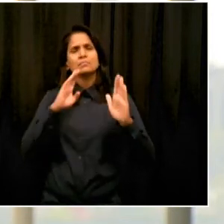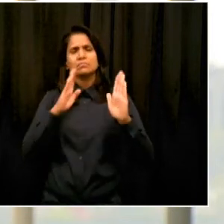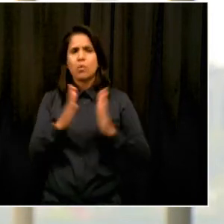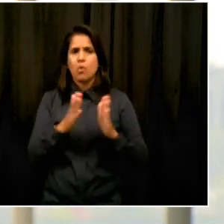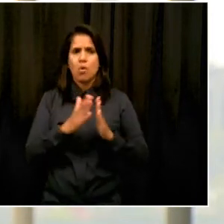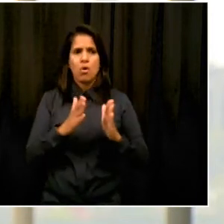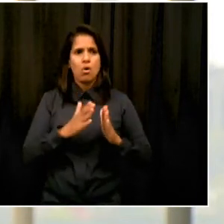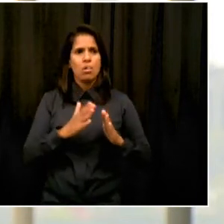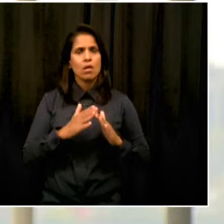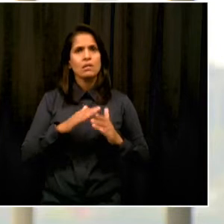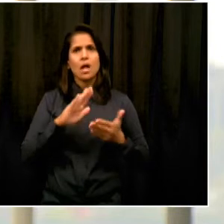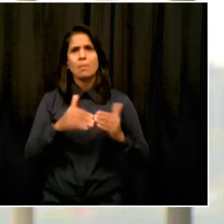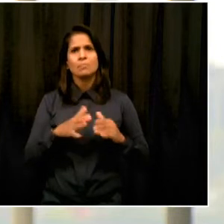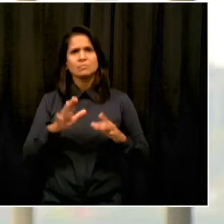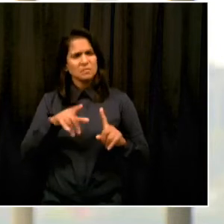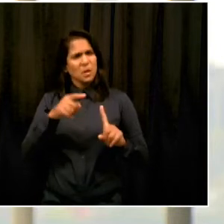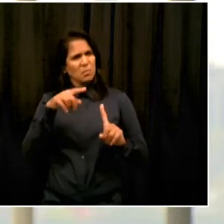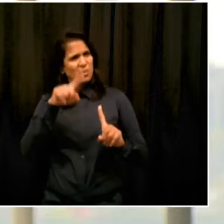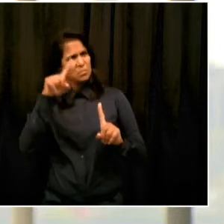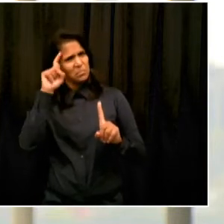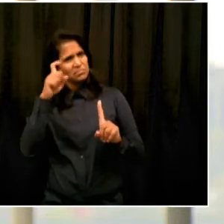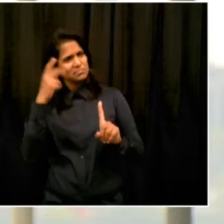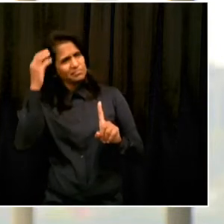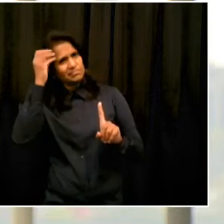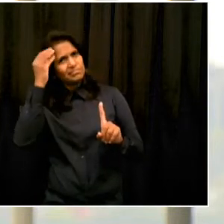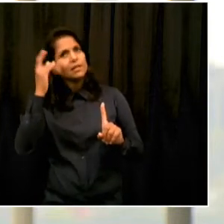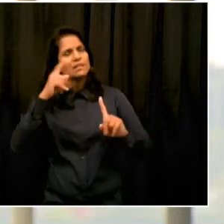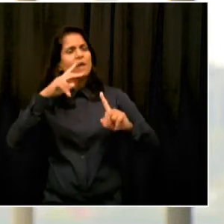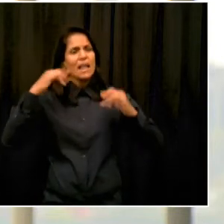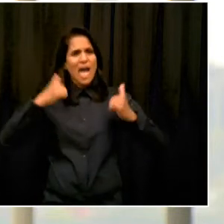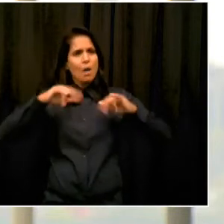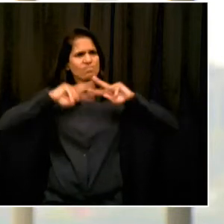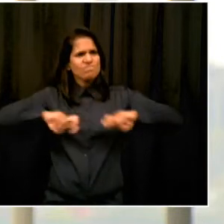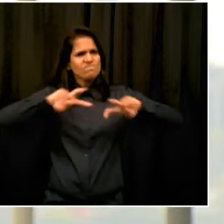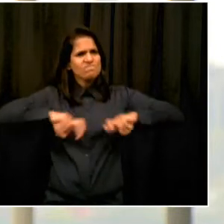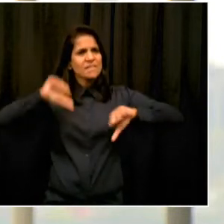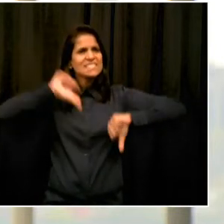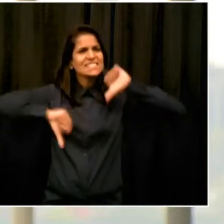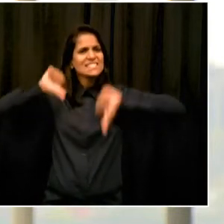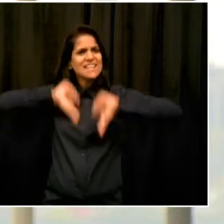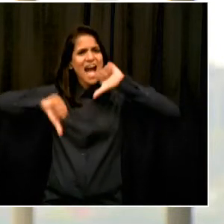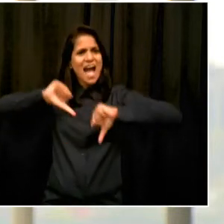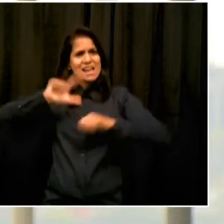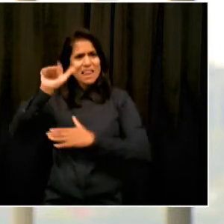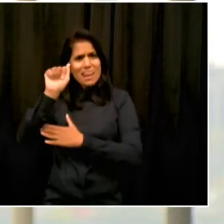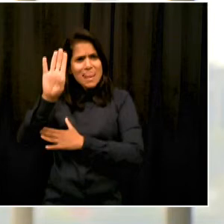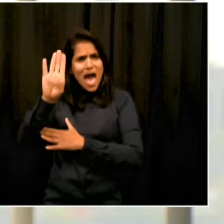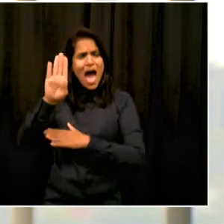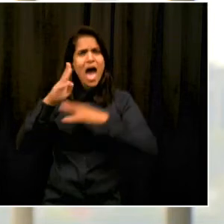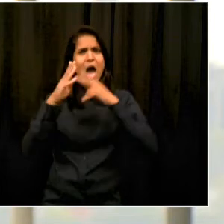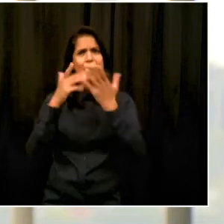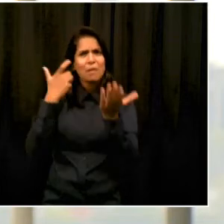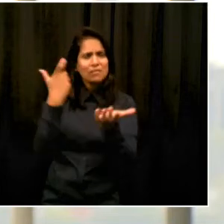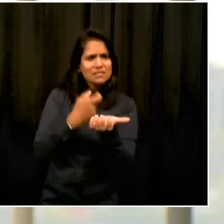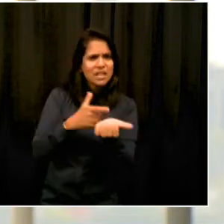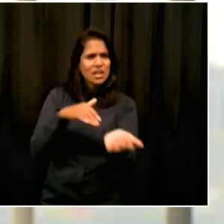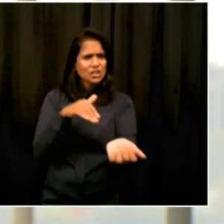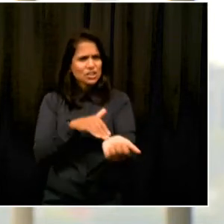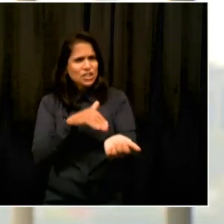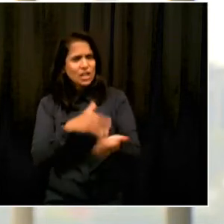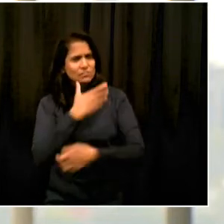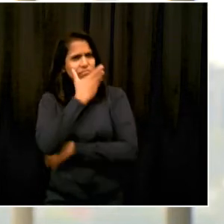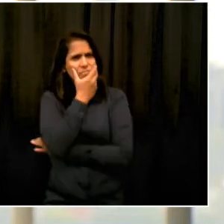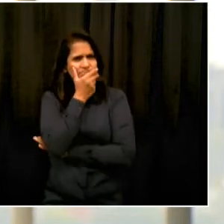is still emerging for us to understand just how common that phenomenon of reinfection might be. Any ballpark, how many?